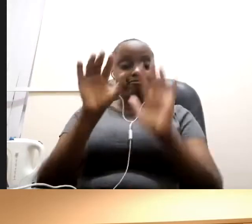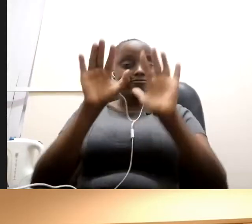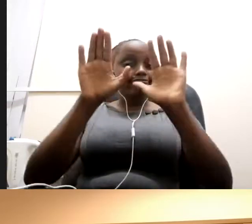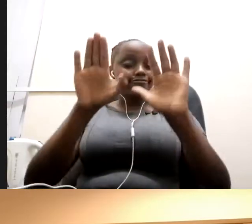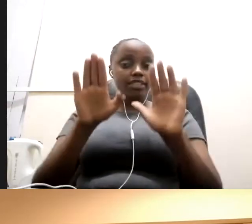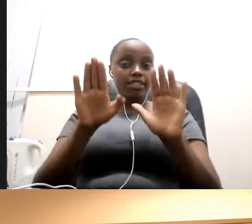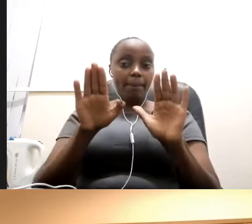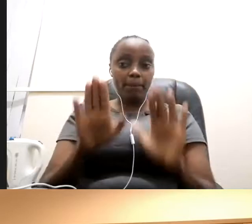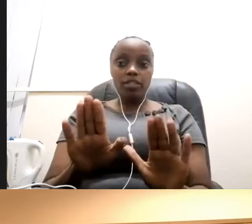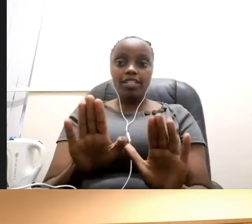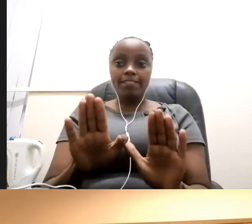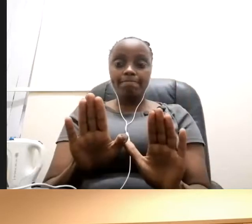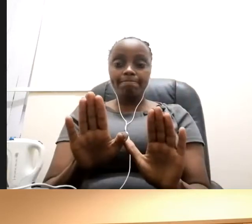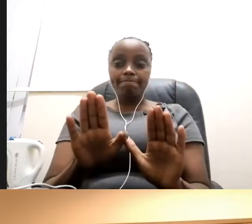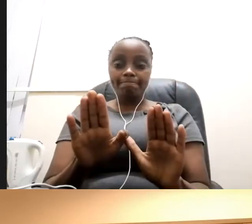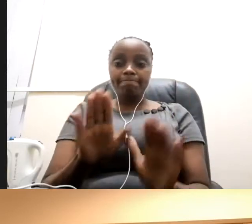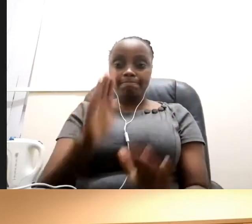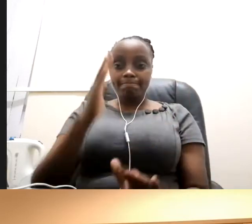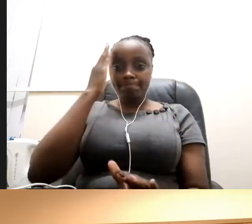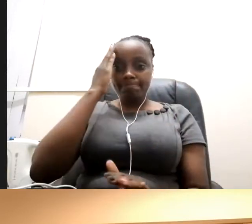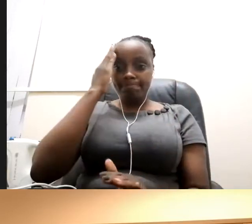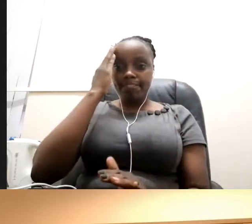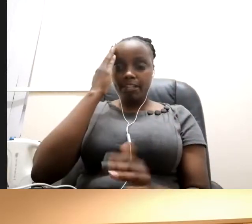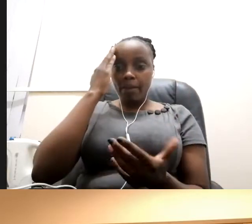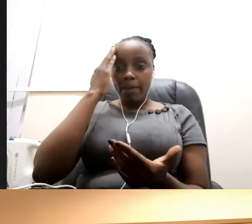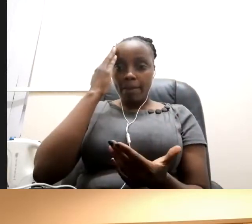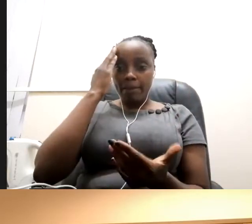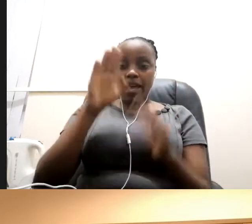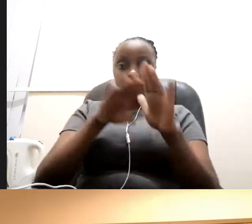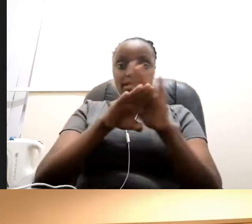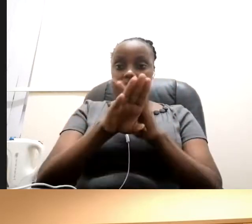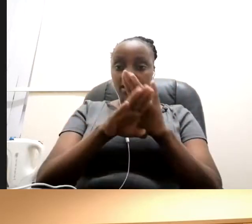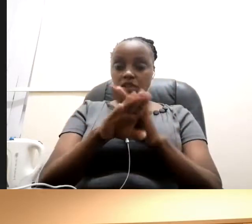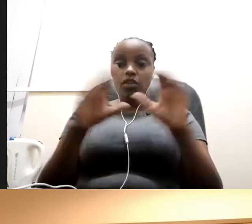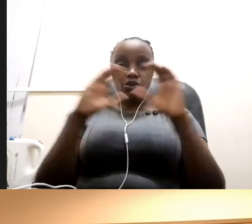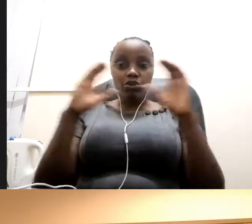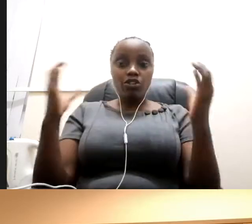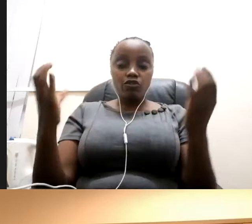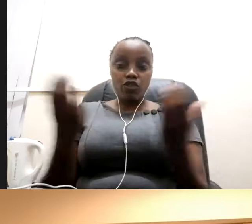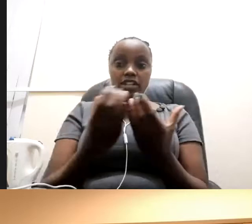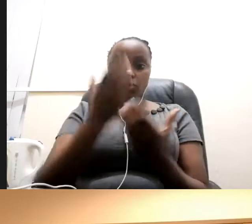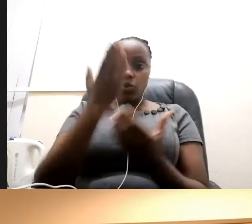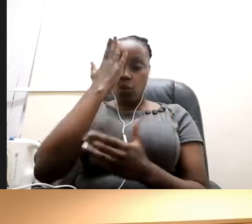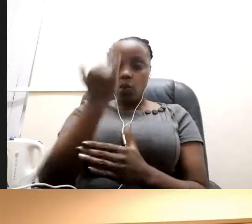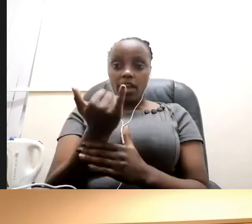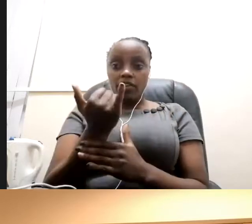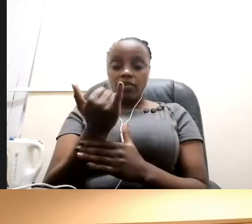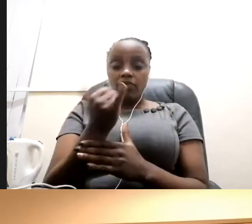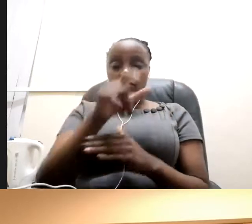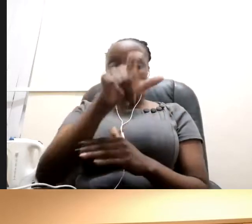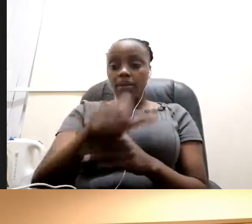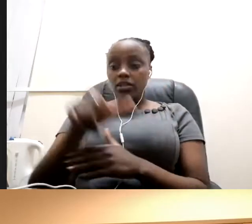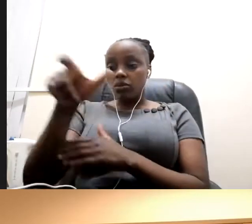that to take into account accessibility is universal, because it's for persons with